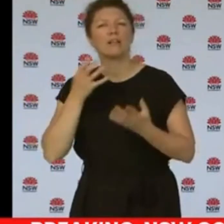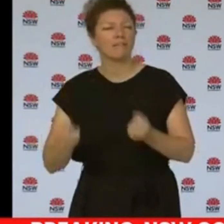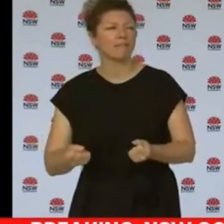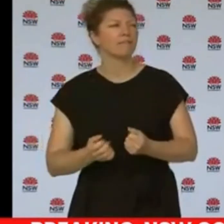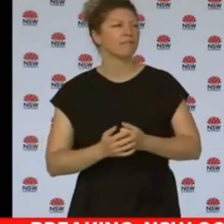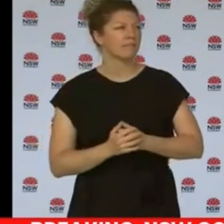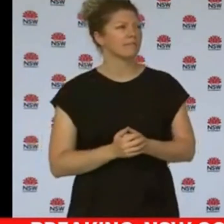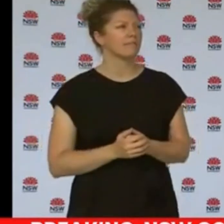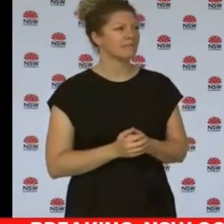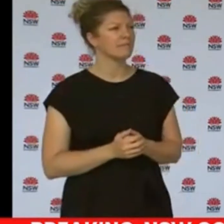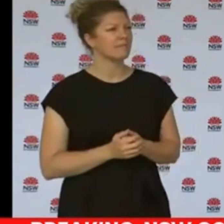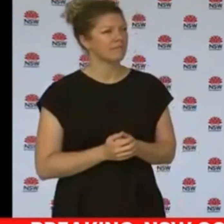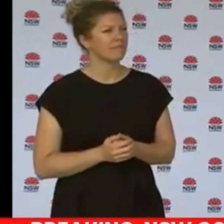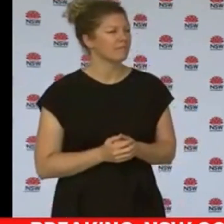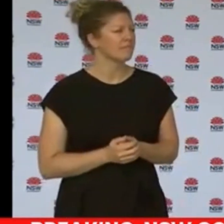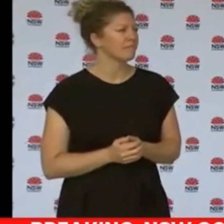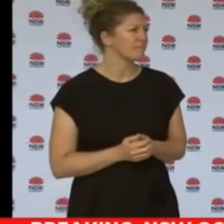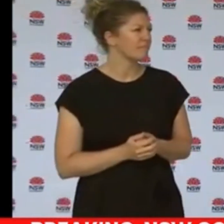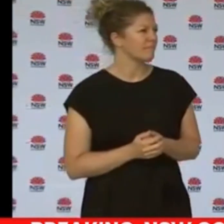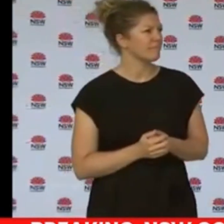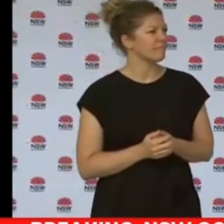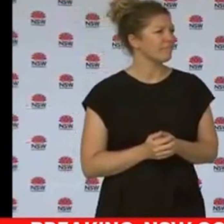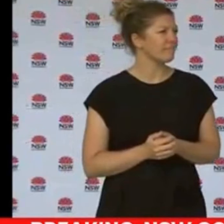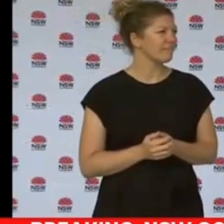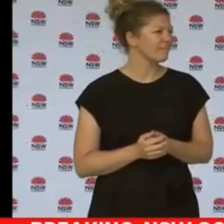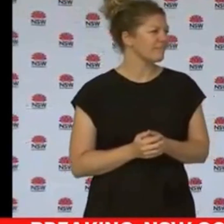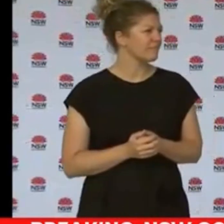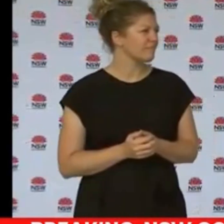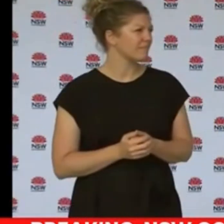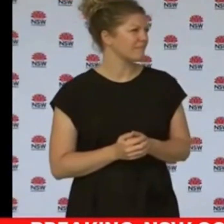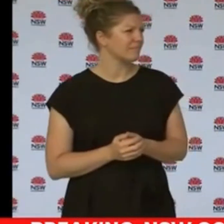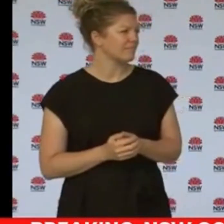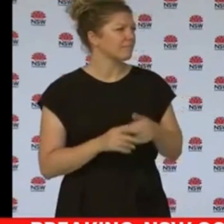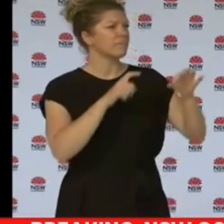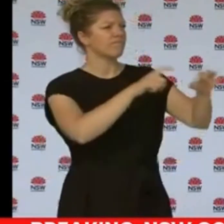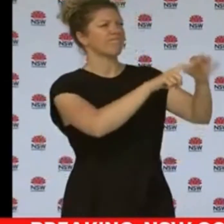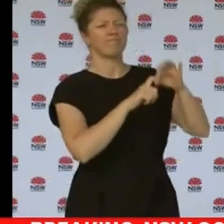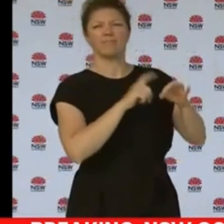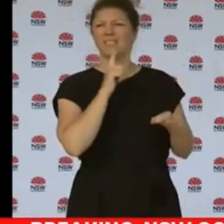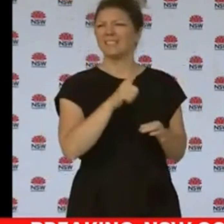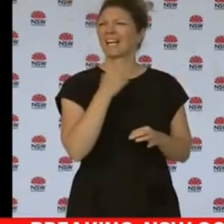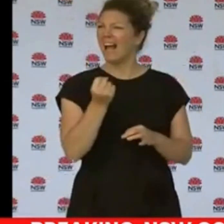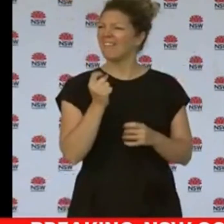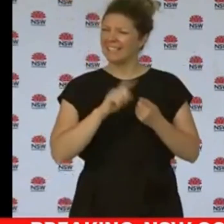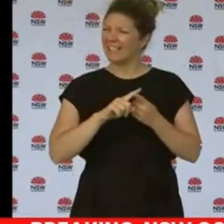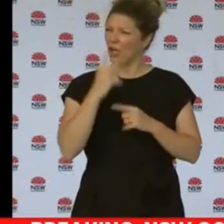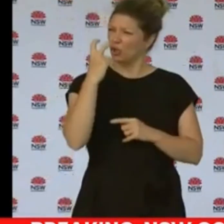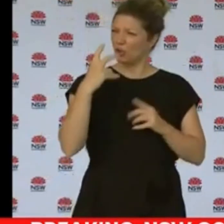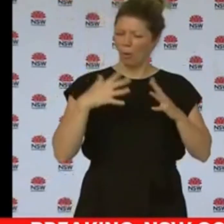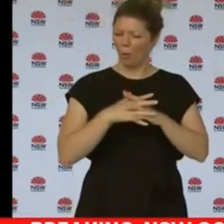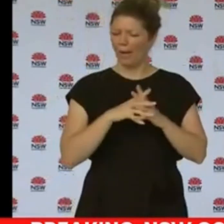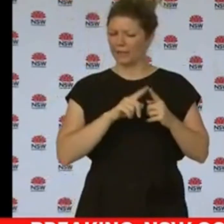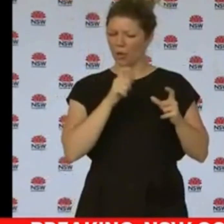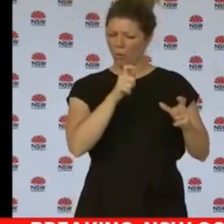That risk is still there. And on restrictions, and considering your comments just now, you've also said that we're in the mopping up phase of this Avalon and